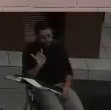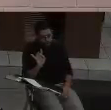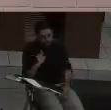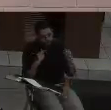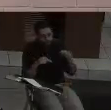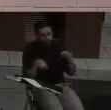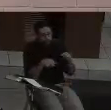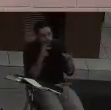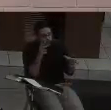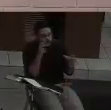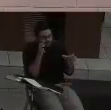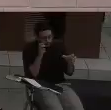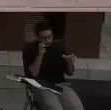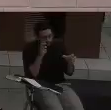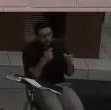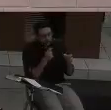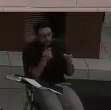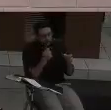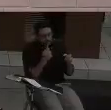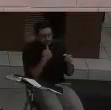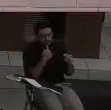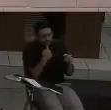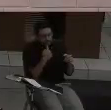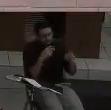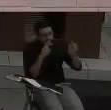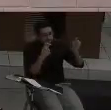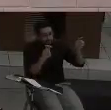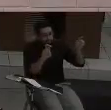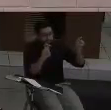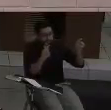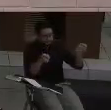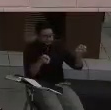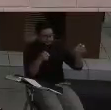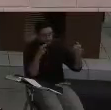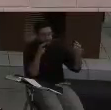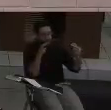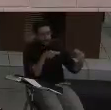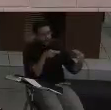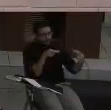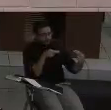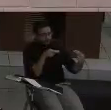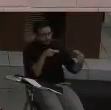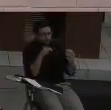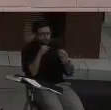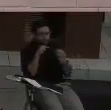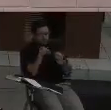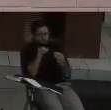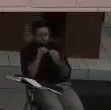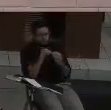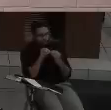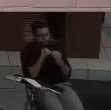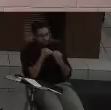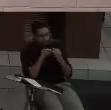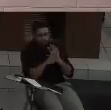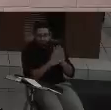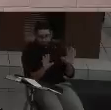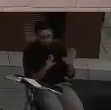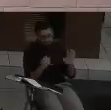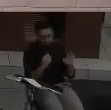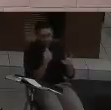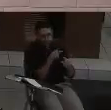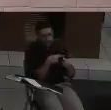5:38-48. You have heard that it was said, an eye for an eye, and a tooth for a tooth. But I say to